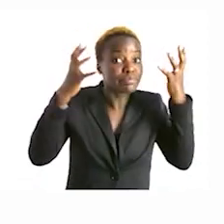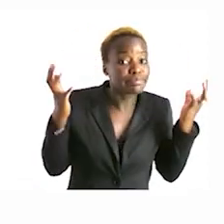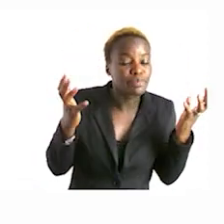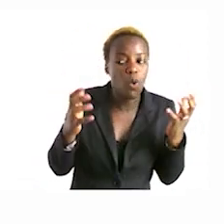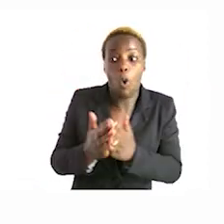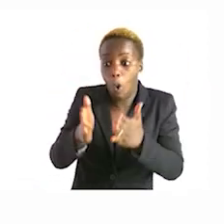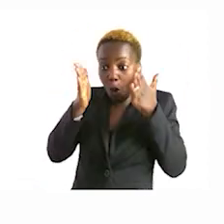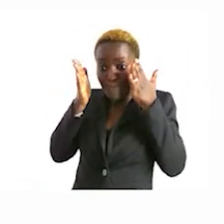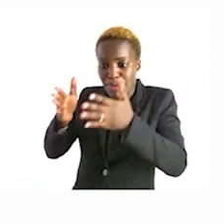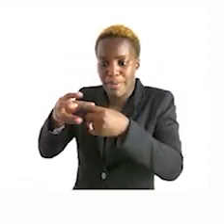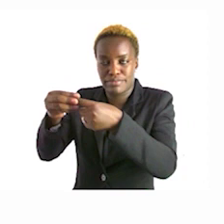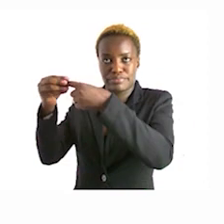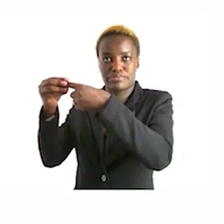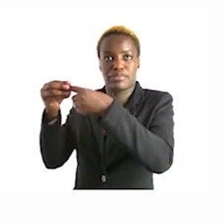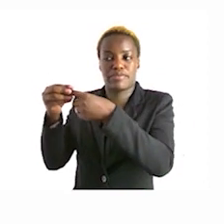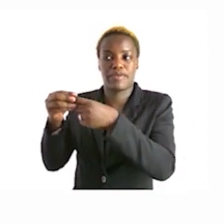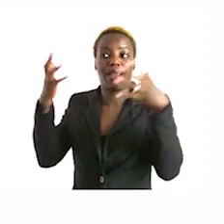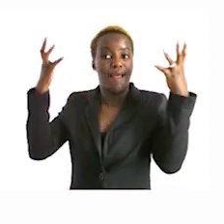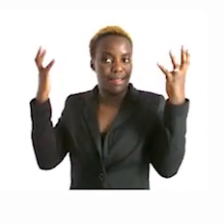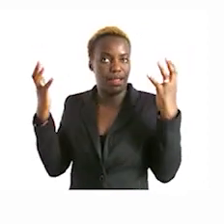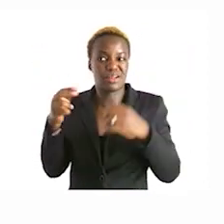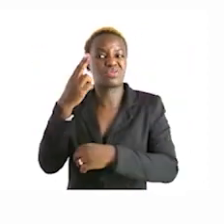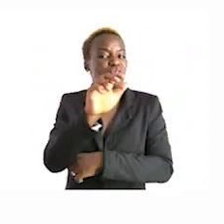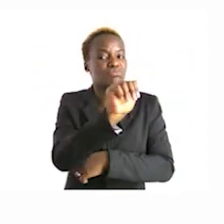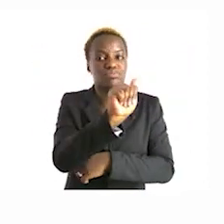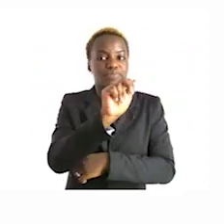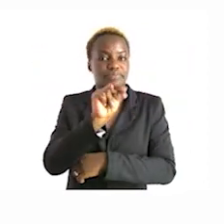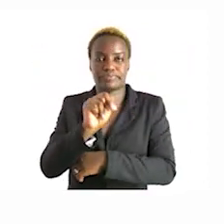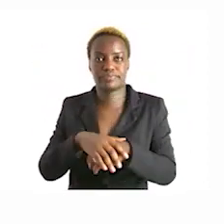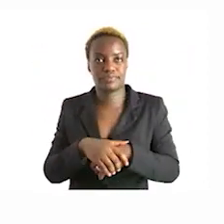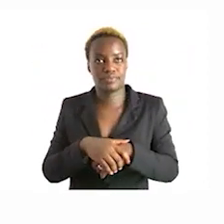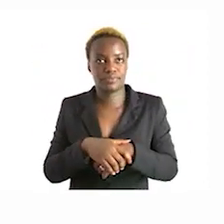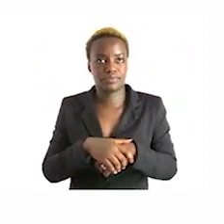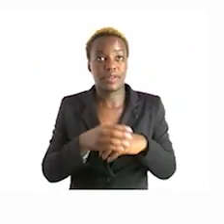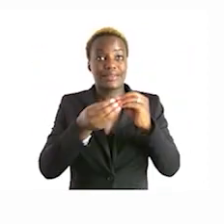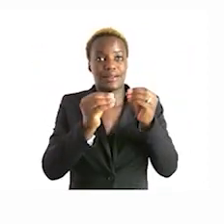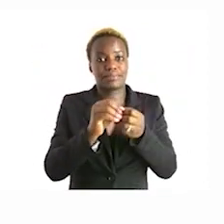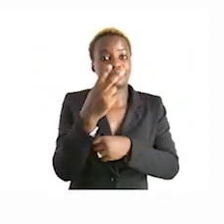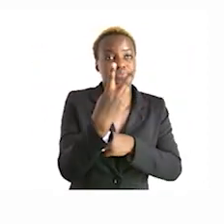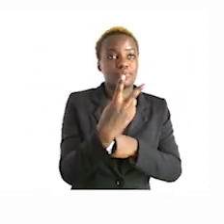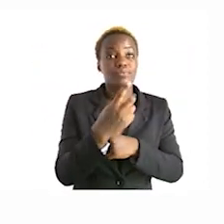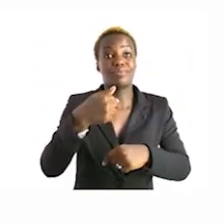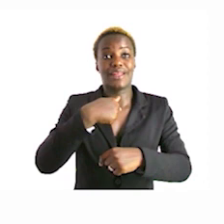middle. Let's go to number 2. I eat